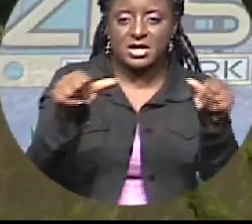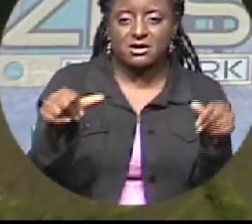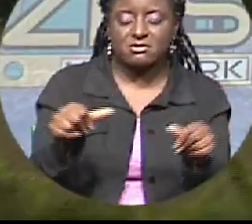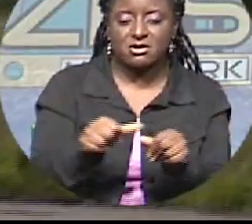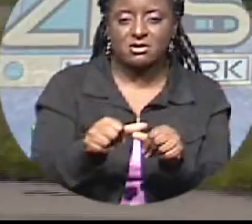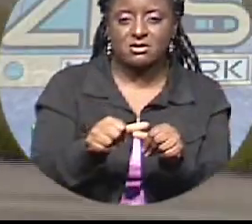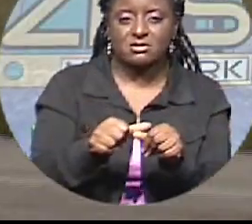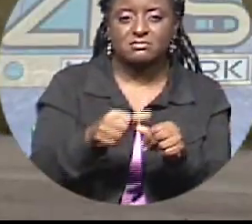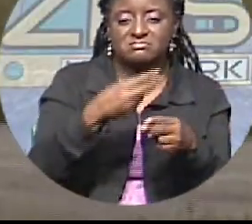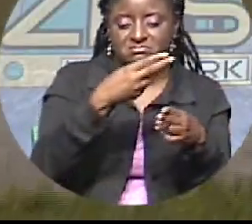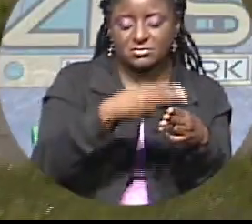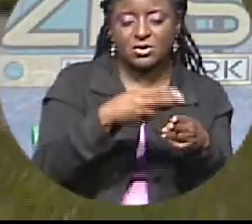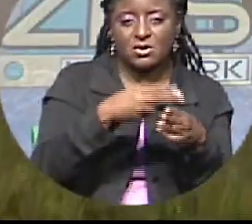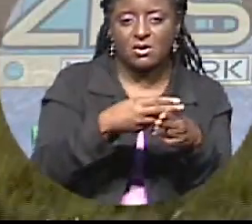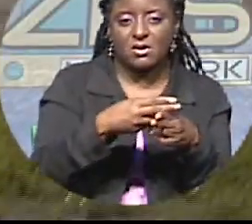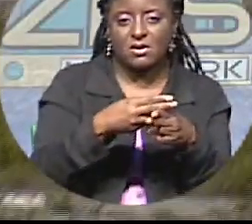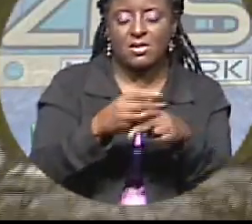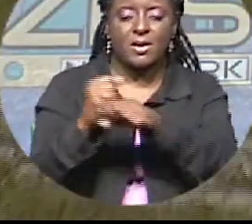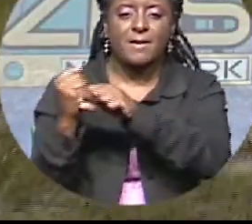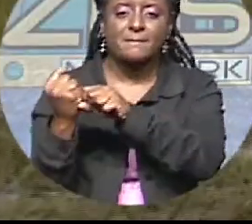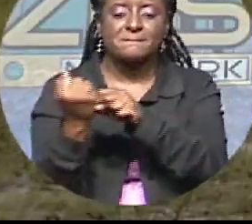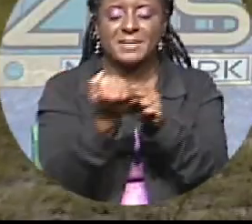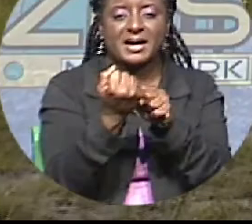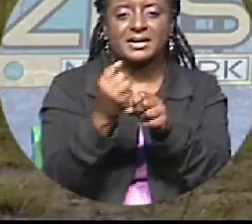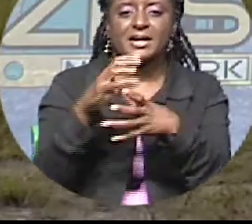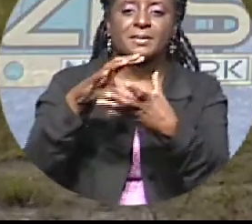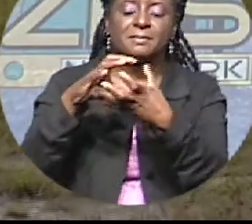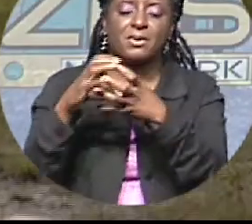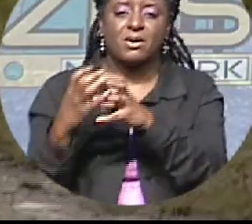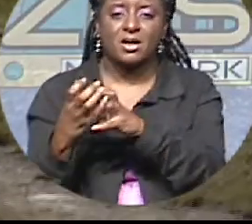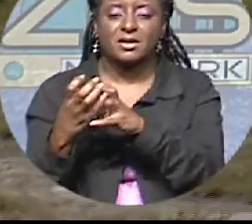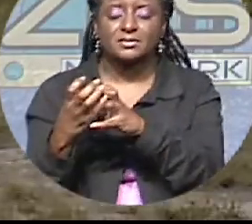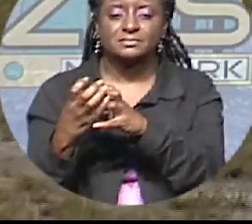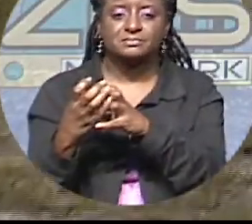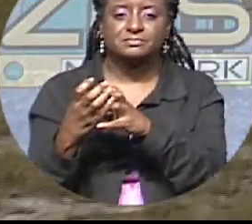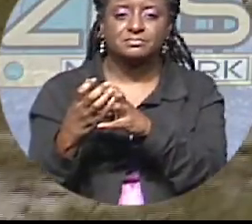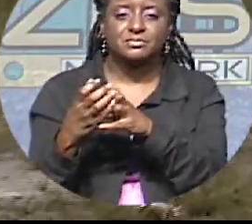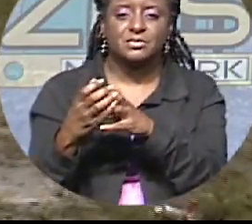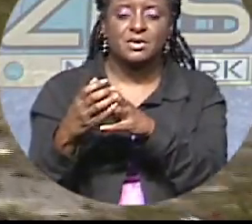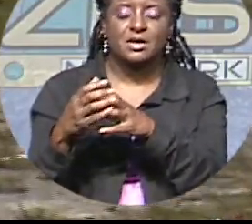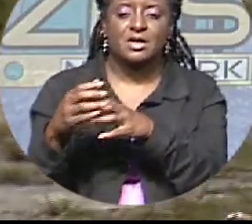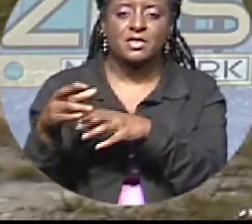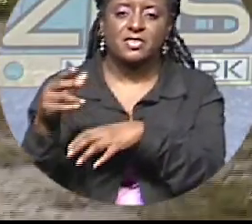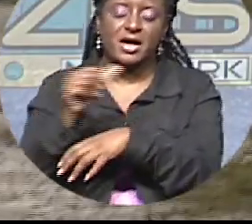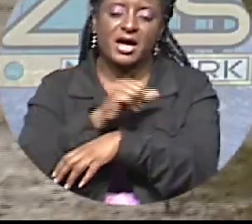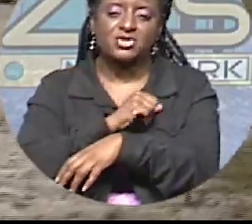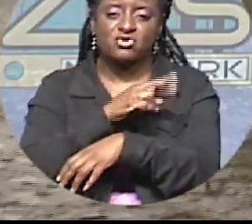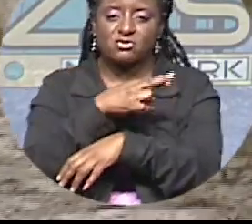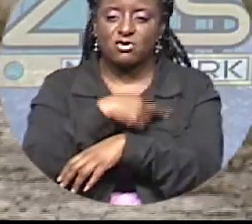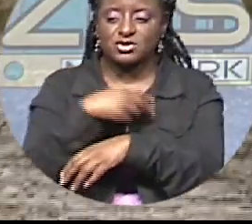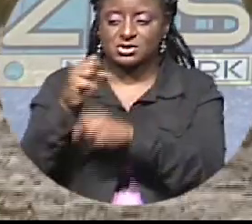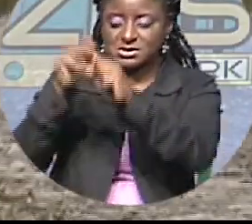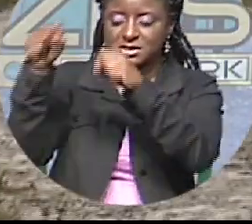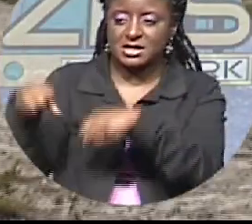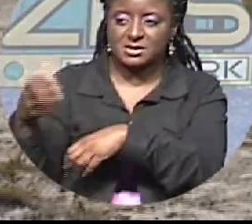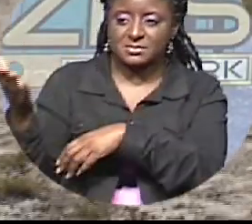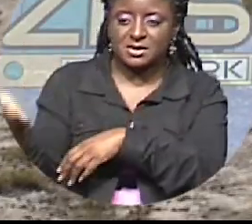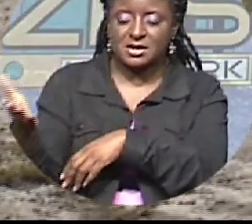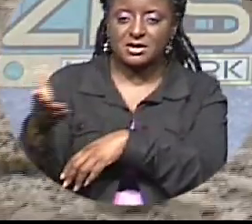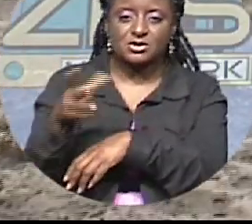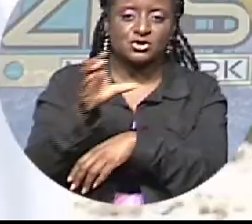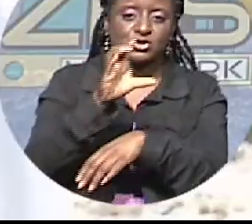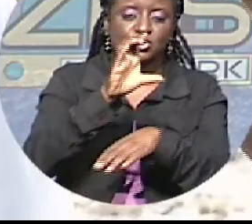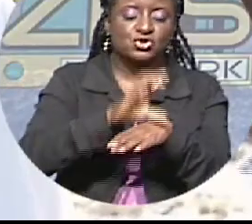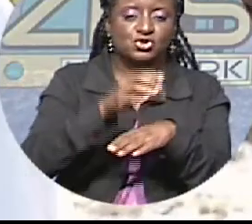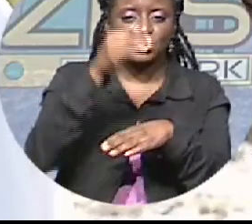is baseball, softball, bookend by the Andre Rodgers Stadium on one side, Churchill Tenor on the other side. So you get east to